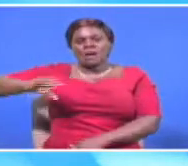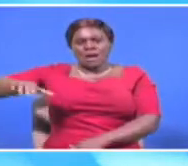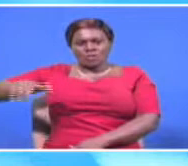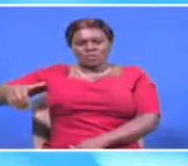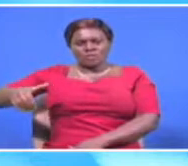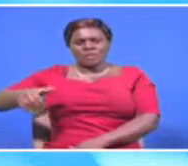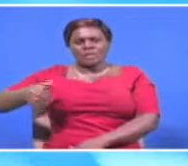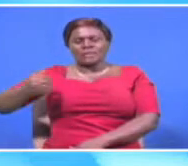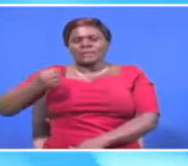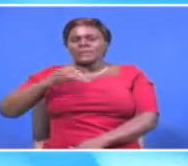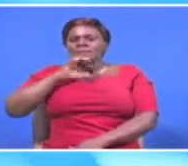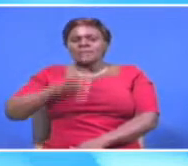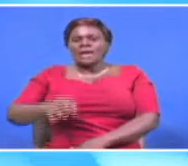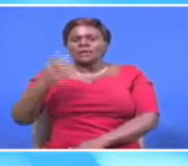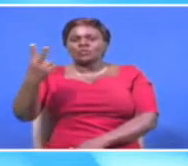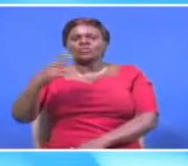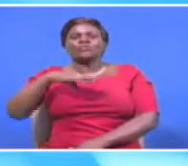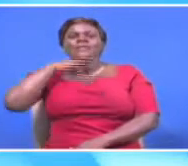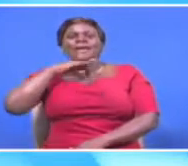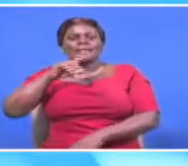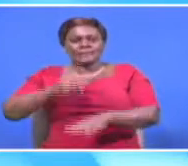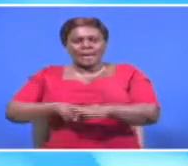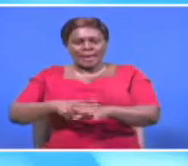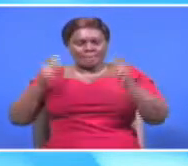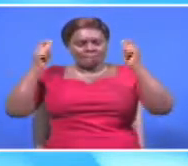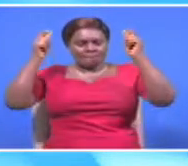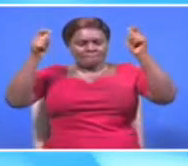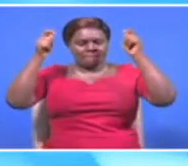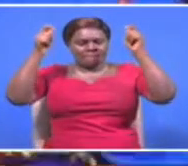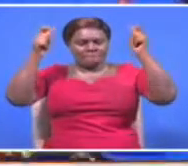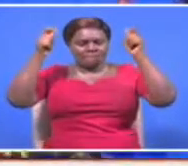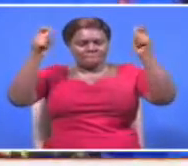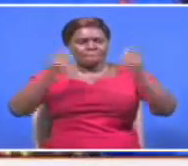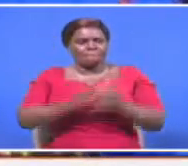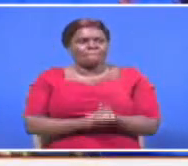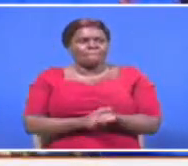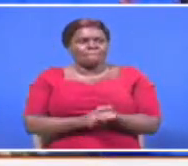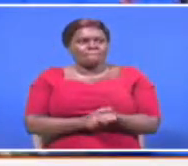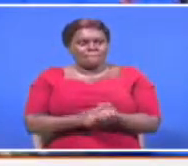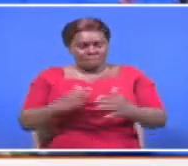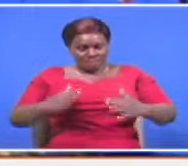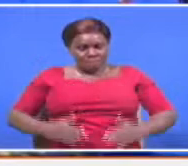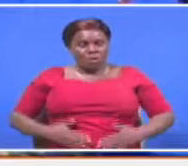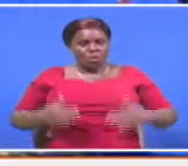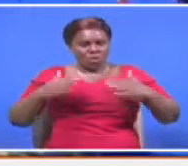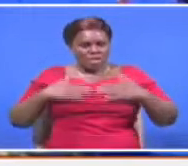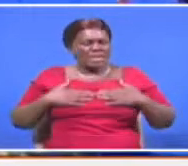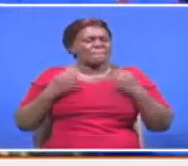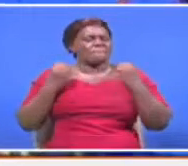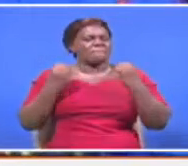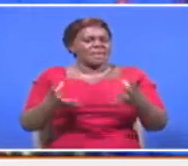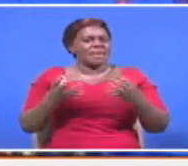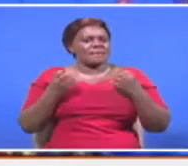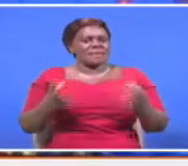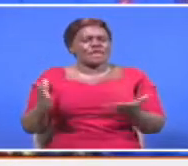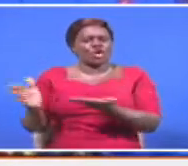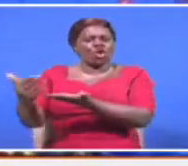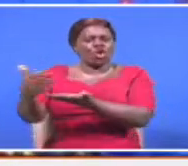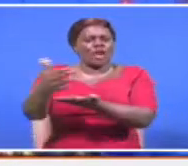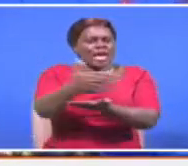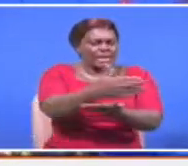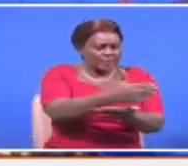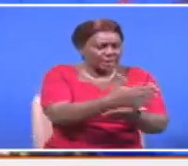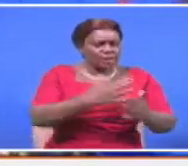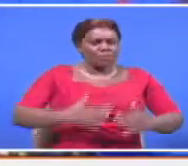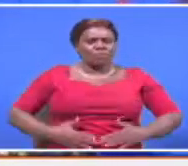that lost two sons during the protest. You've seen bodies, about many bodies, put